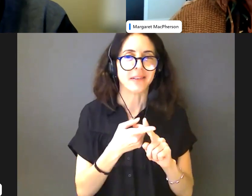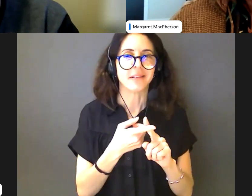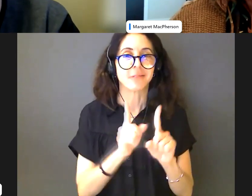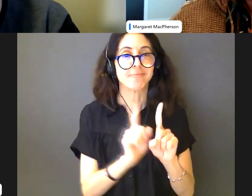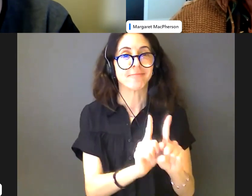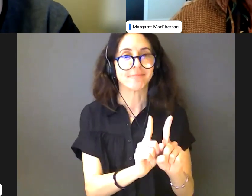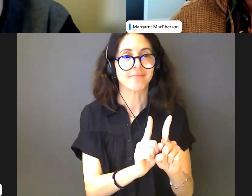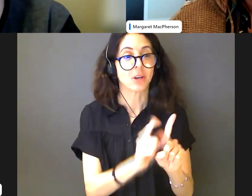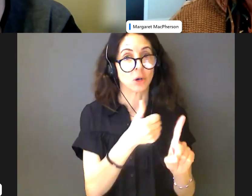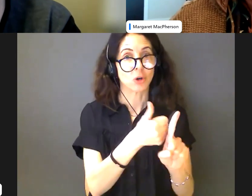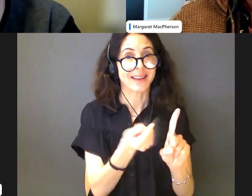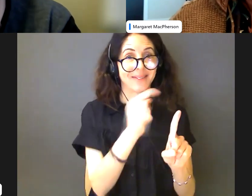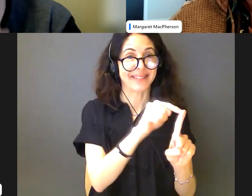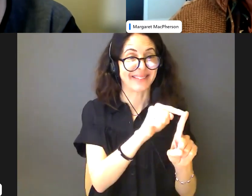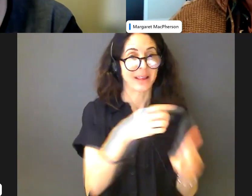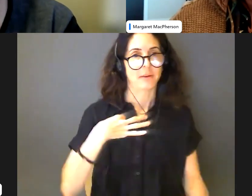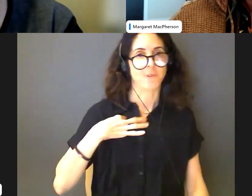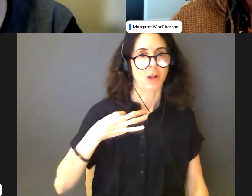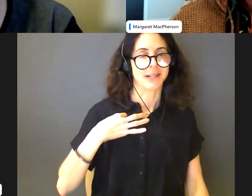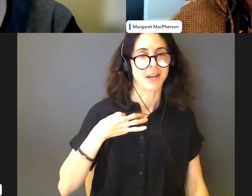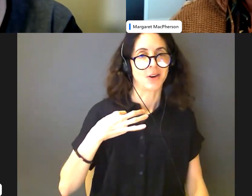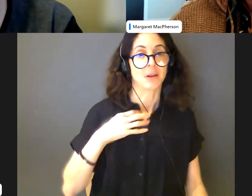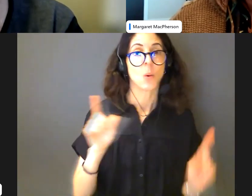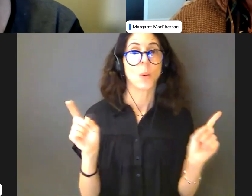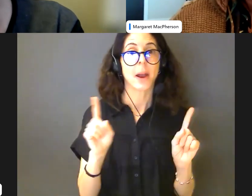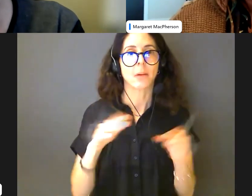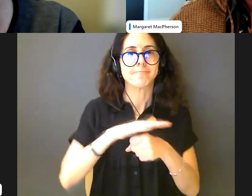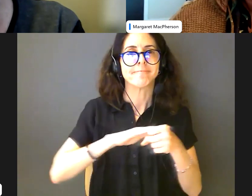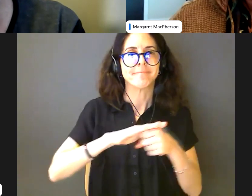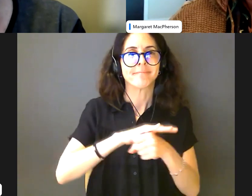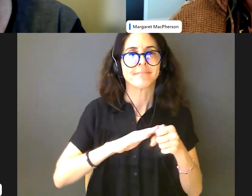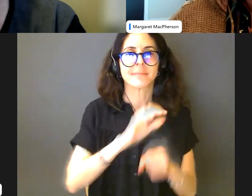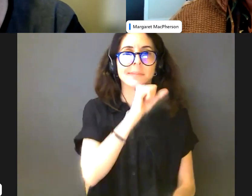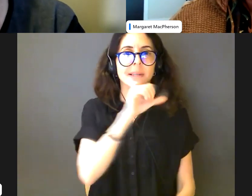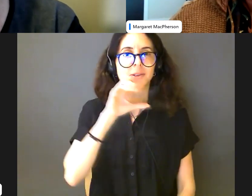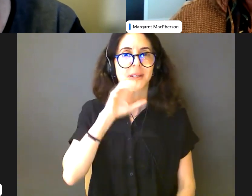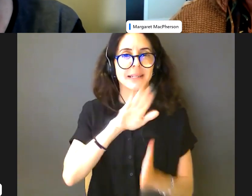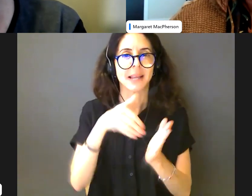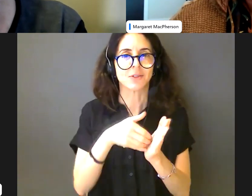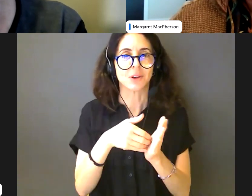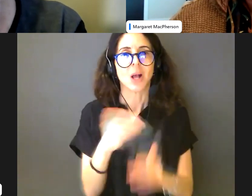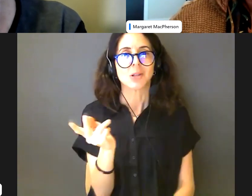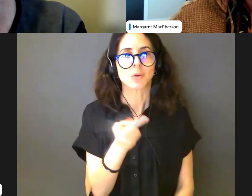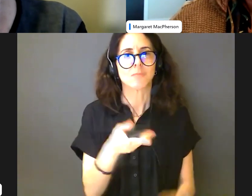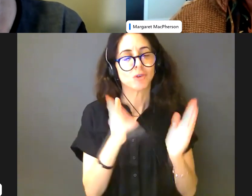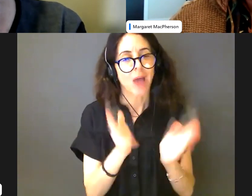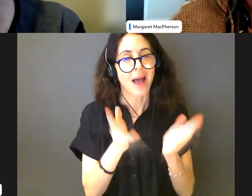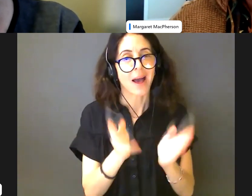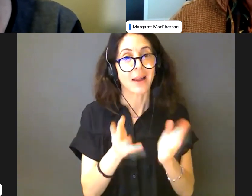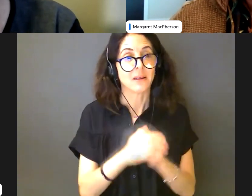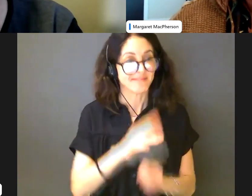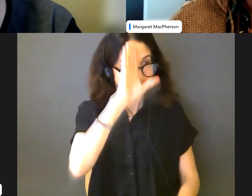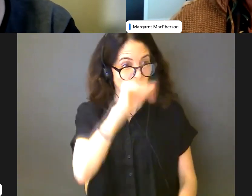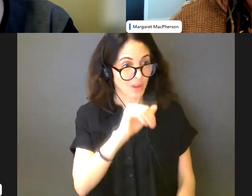who was a volunteer. This acquaintance was a volunteer at the local senior center. And during their conversation, she revealed that her son